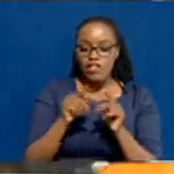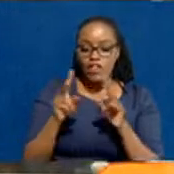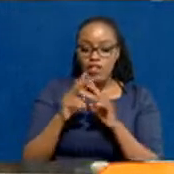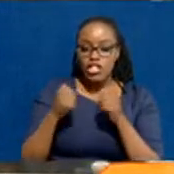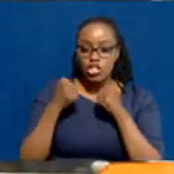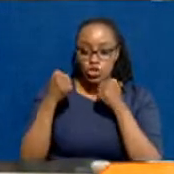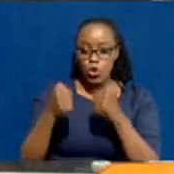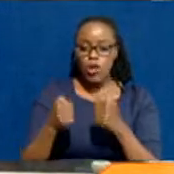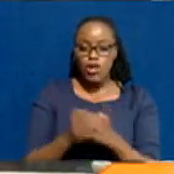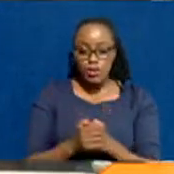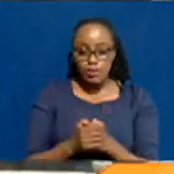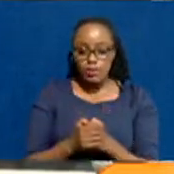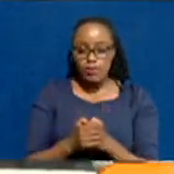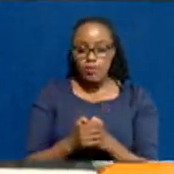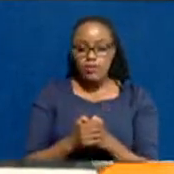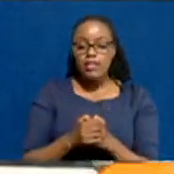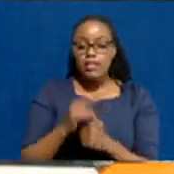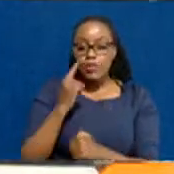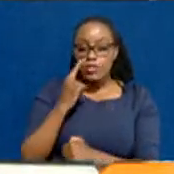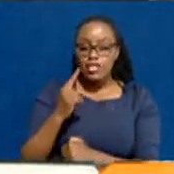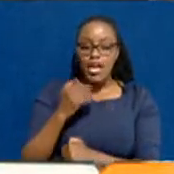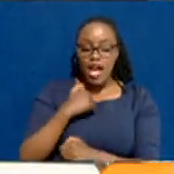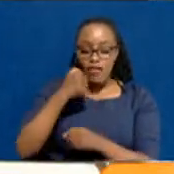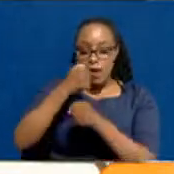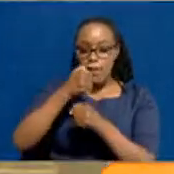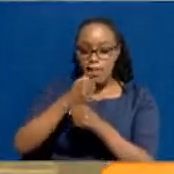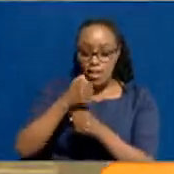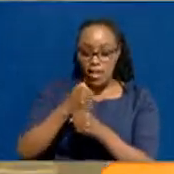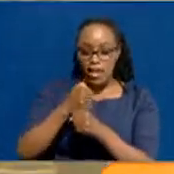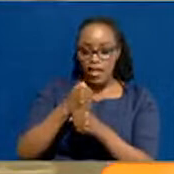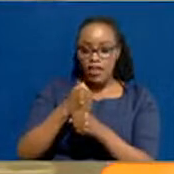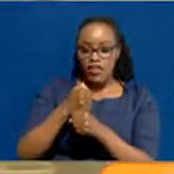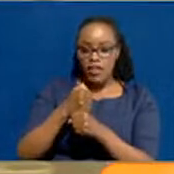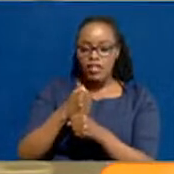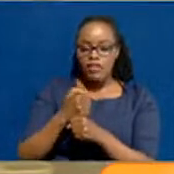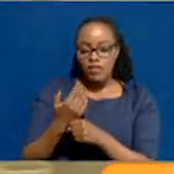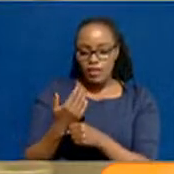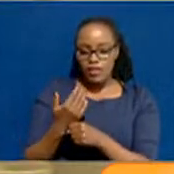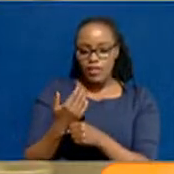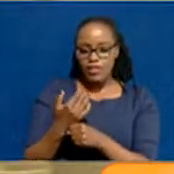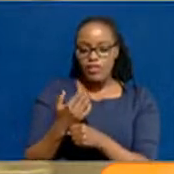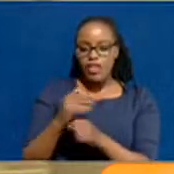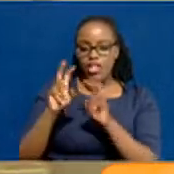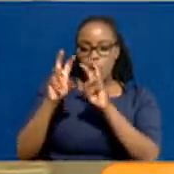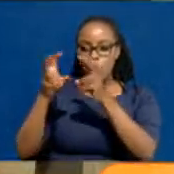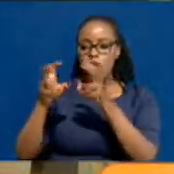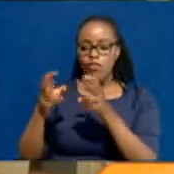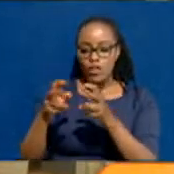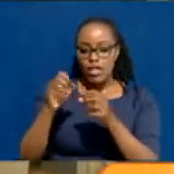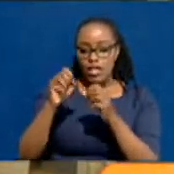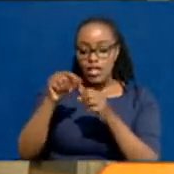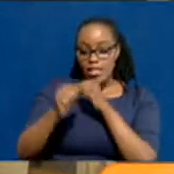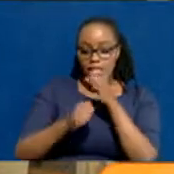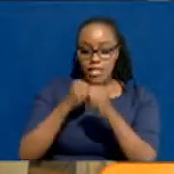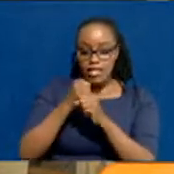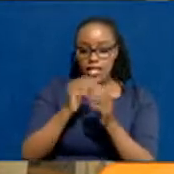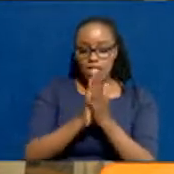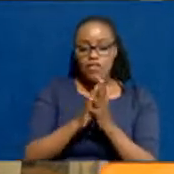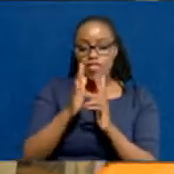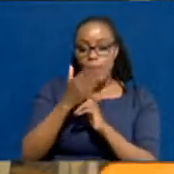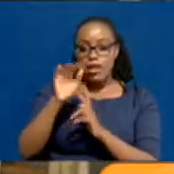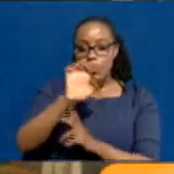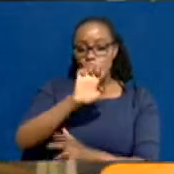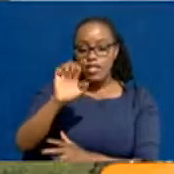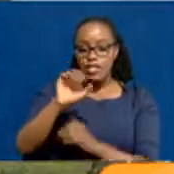strongly. Sasini is seeking to tap into the growing demand for macadamia nuts and coffee in Asia and Middle East